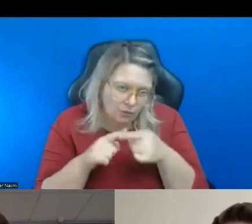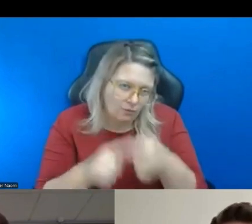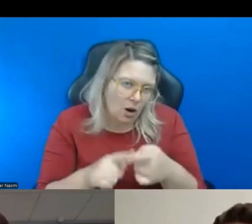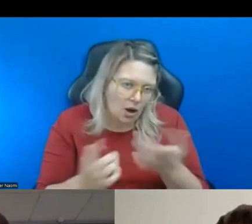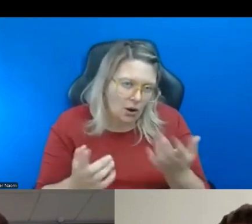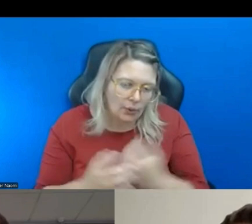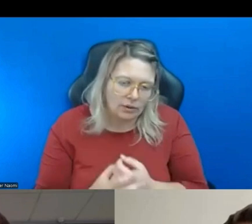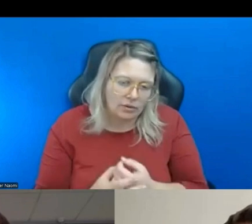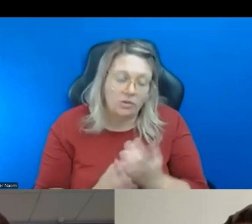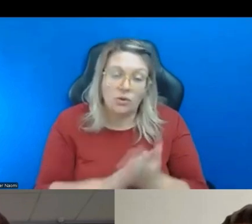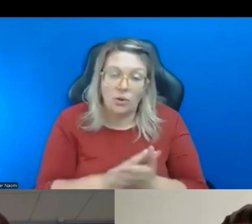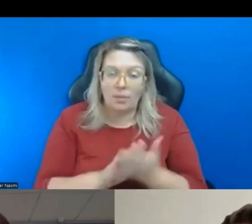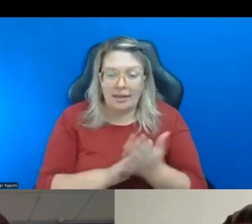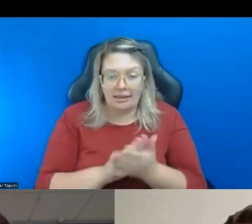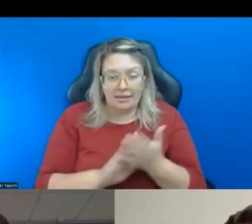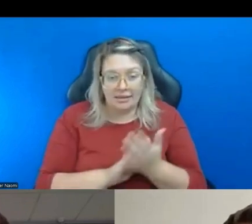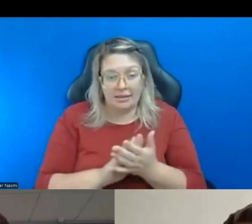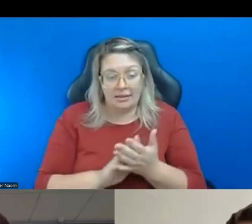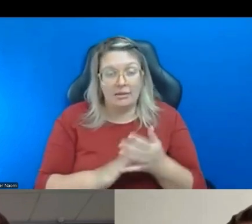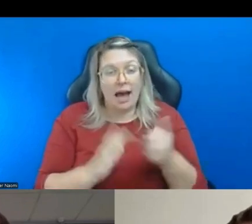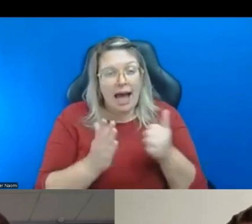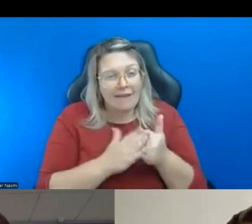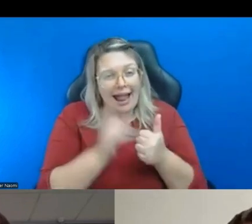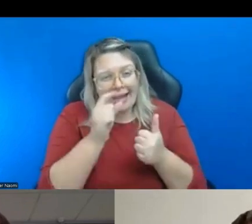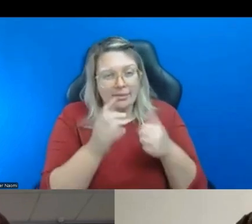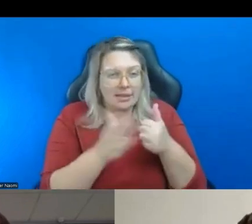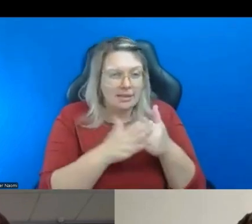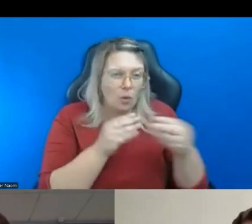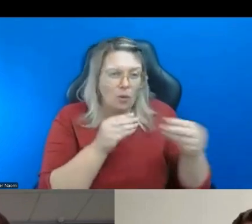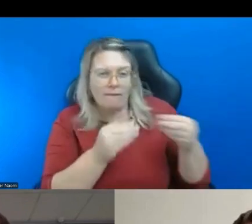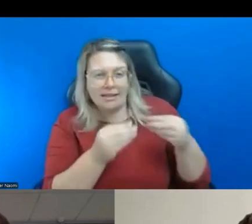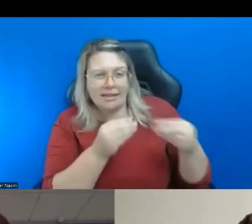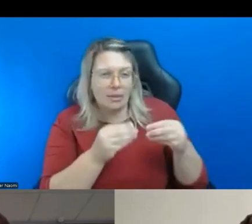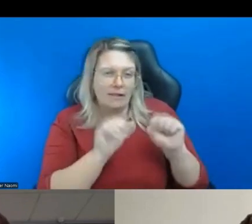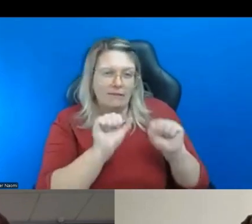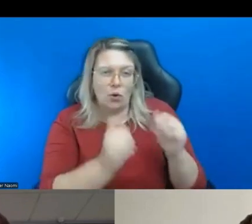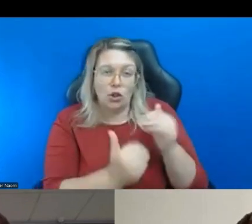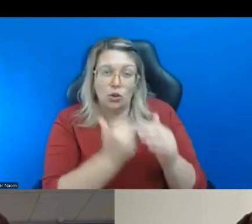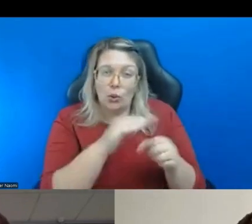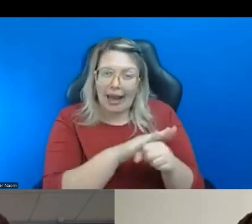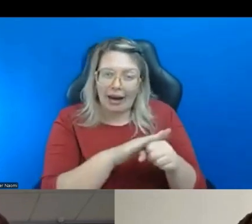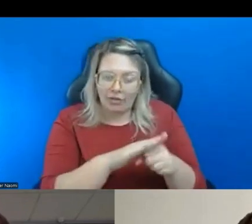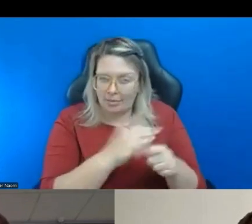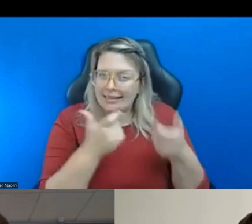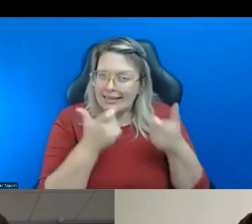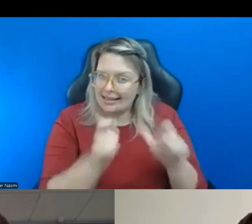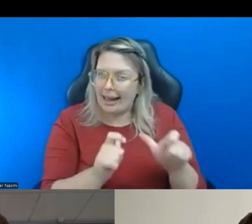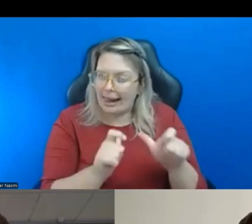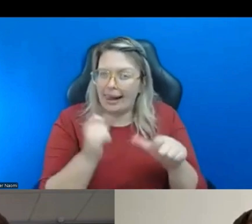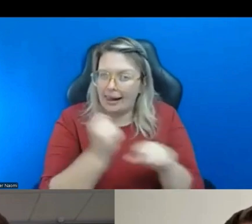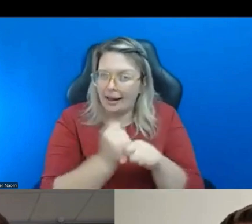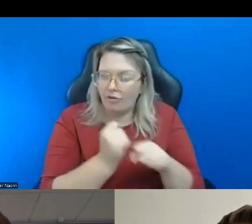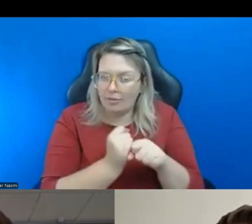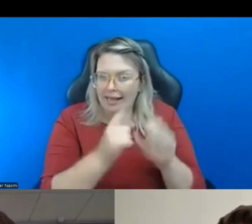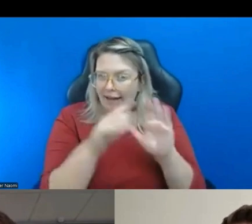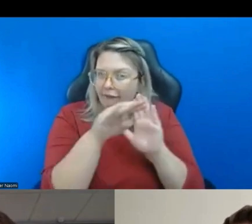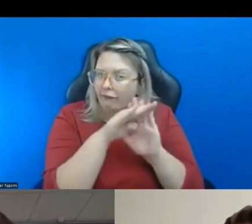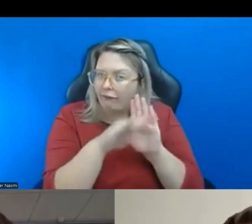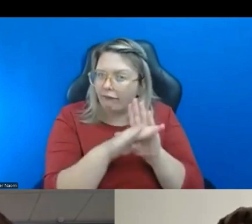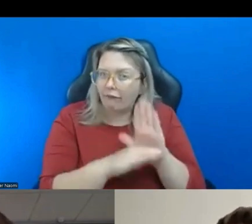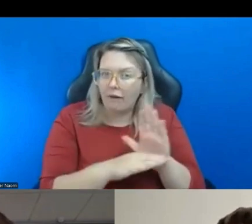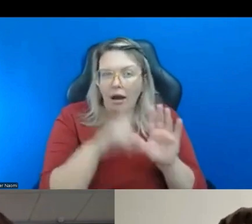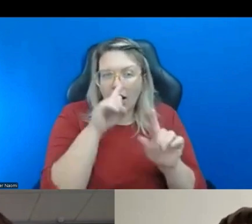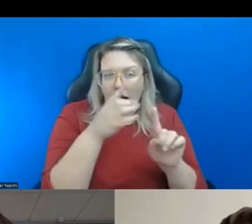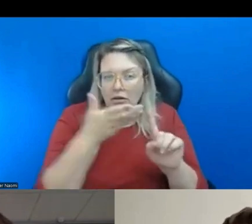that even though there will be more wiggle room for those new areas, it will still be within set parameters by government. So it's not they haven't